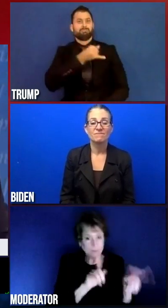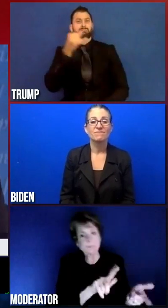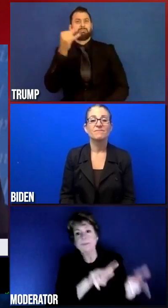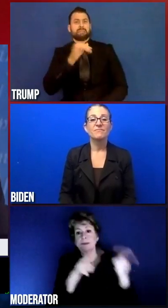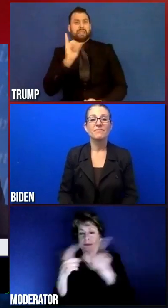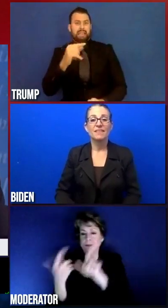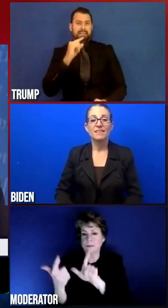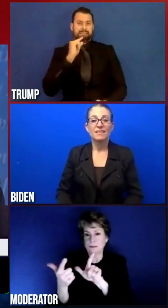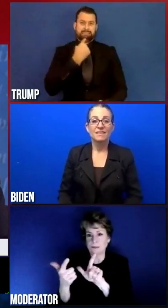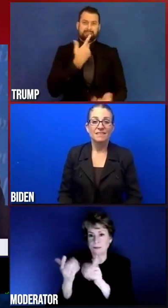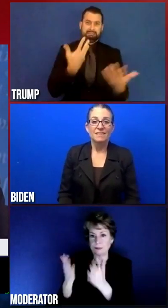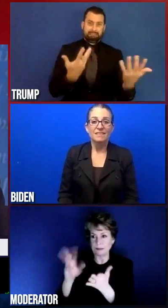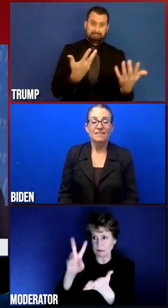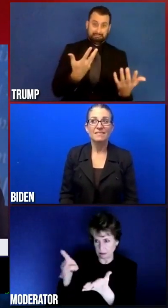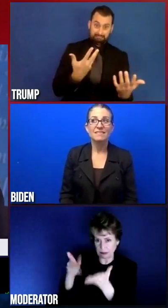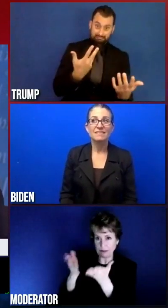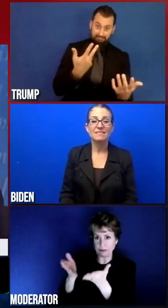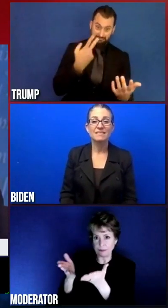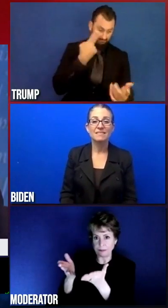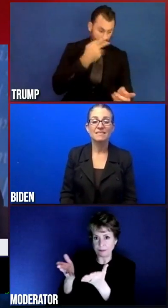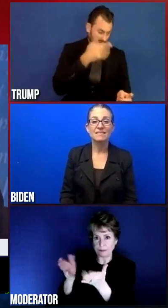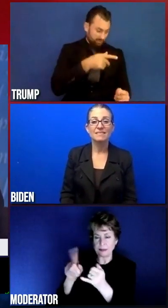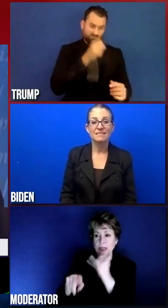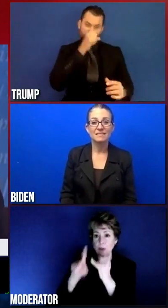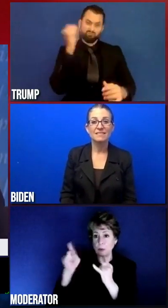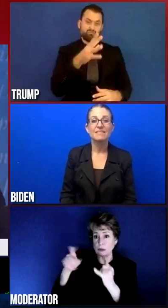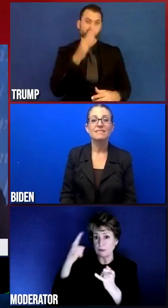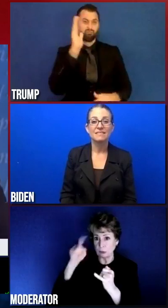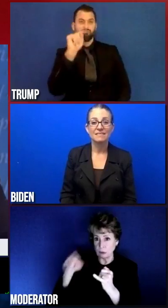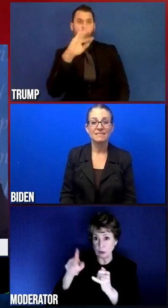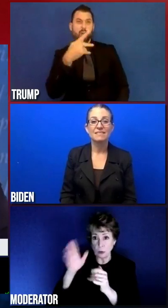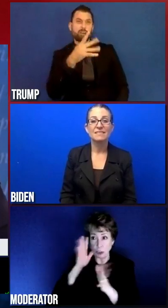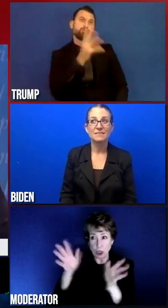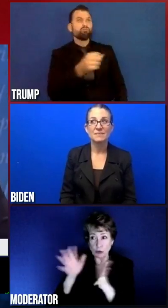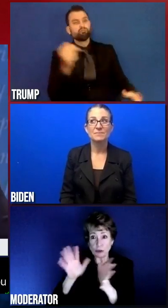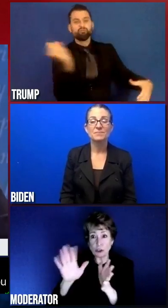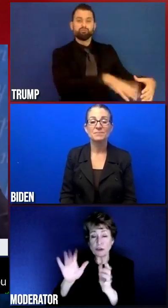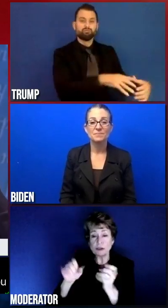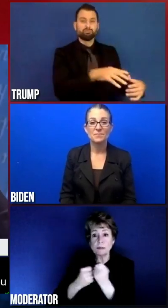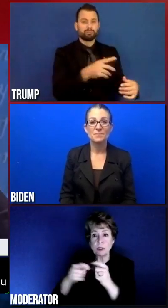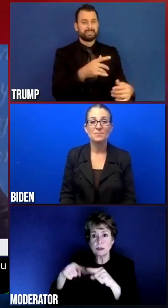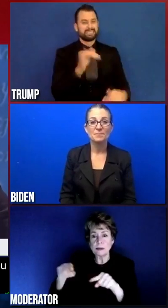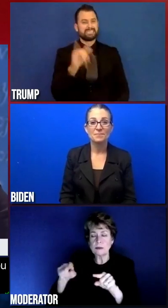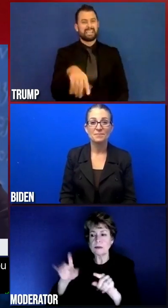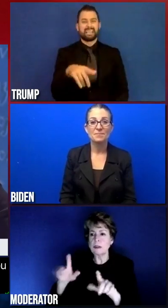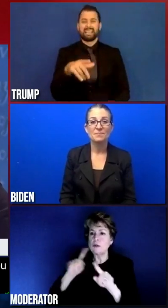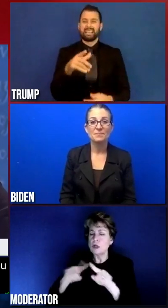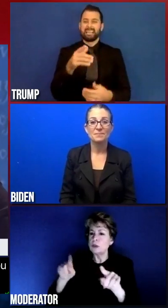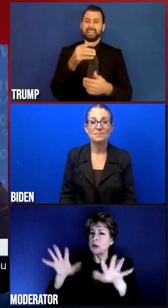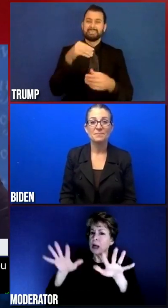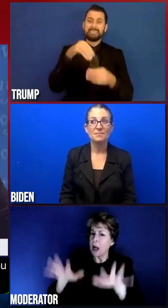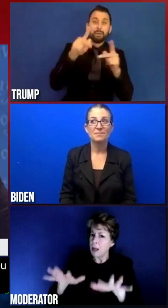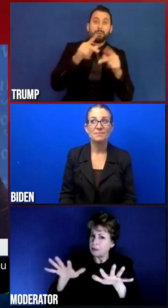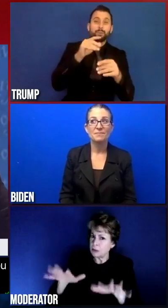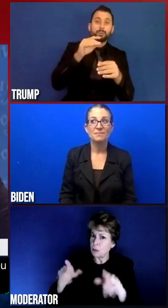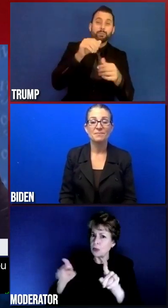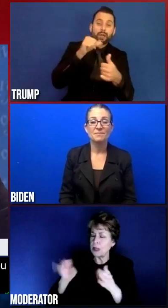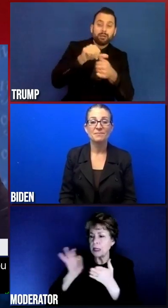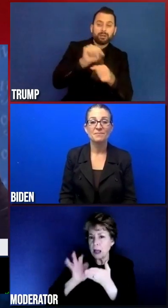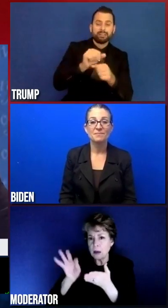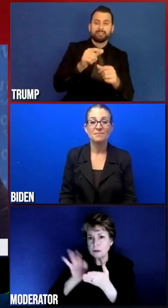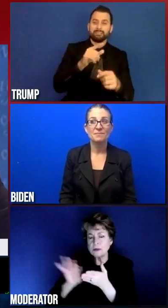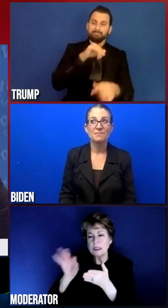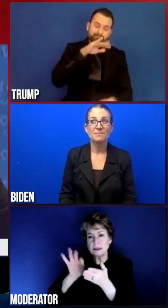Biden, final question for you. Will you urge your supporters to stay calm while the vote is counted, and will you pledge not to